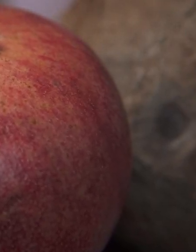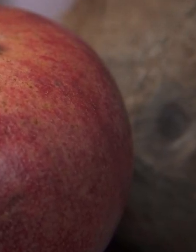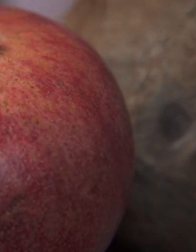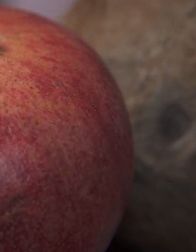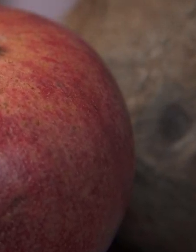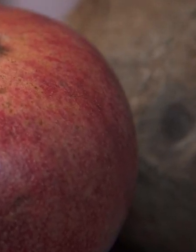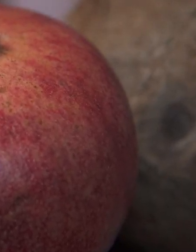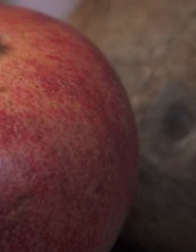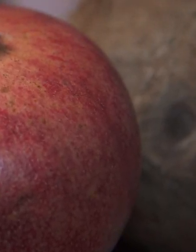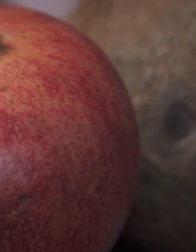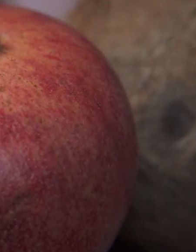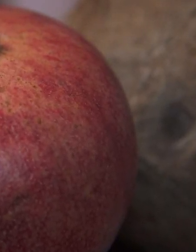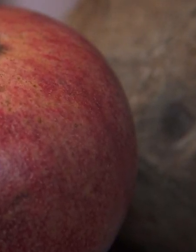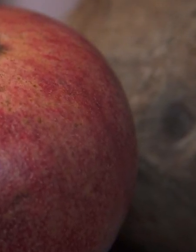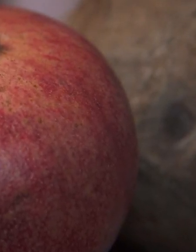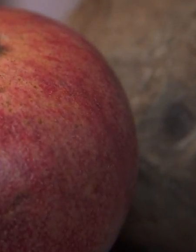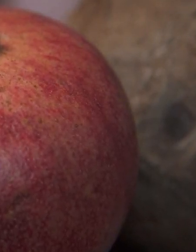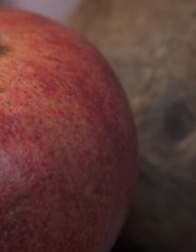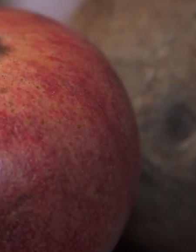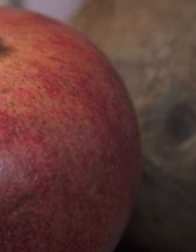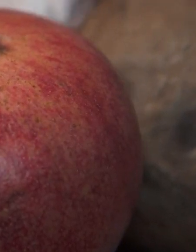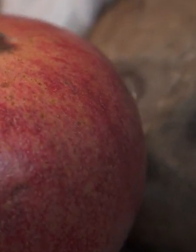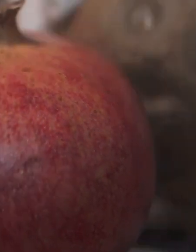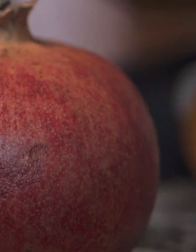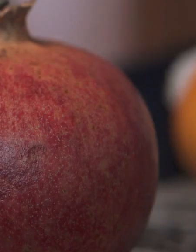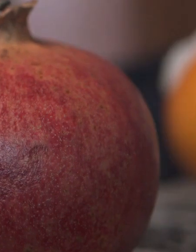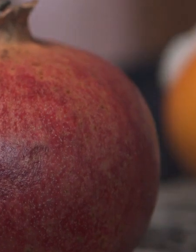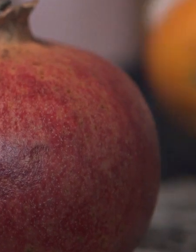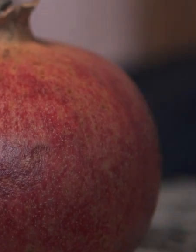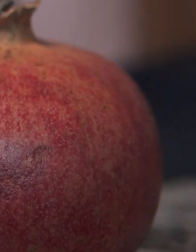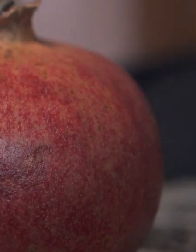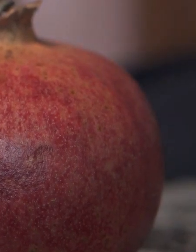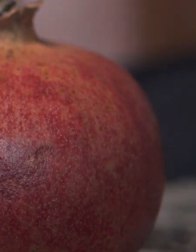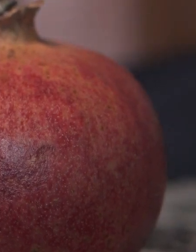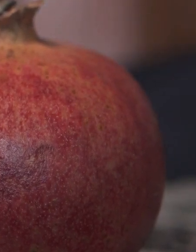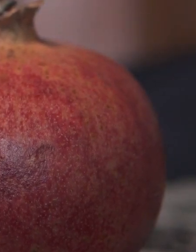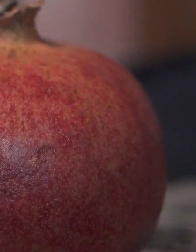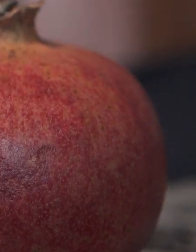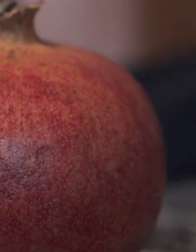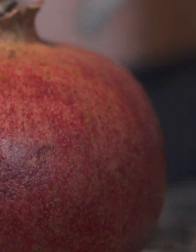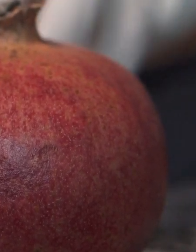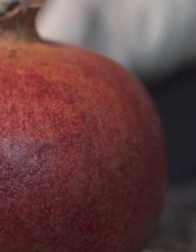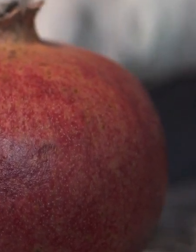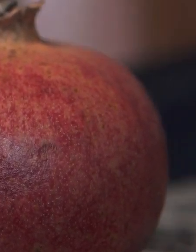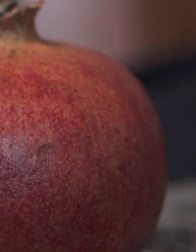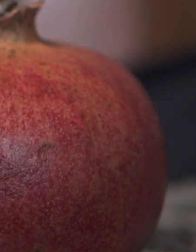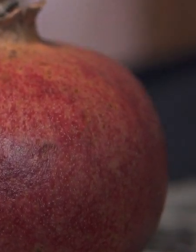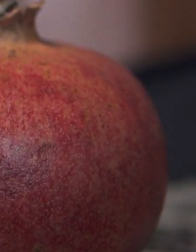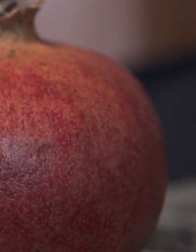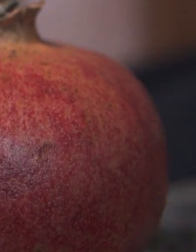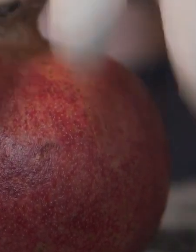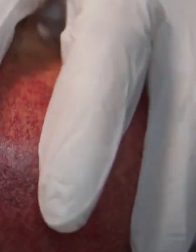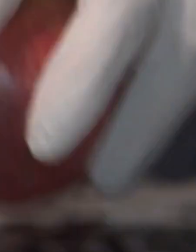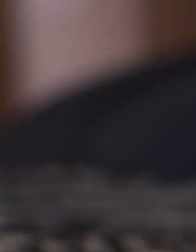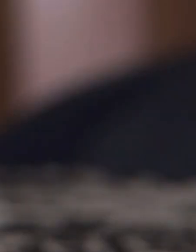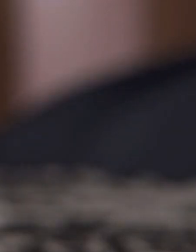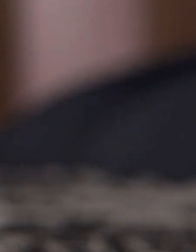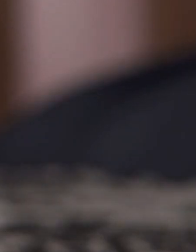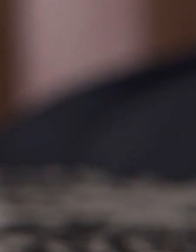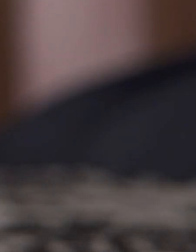the department must ensure that all registered NPOs are compliant with the provisions of the NPO Act 71